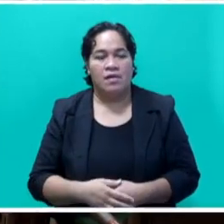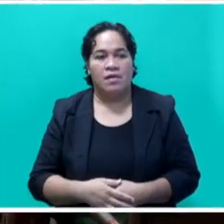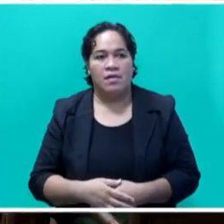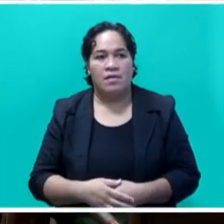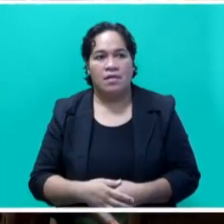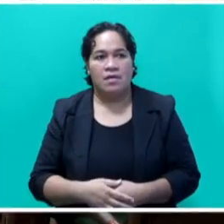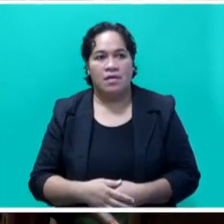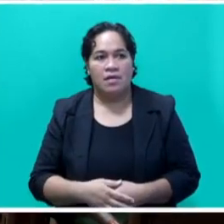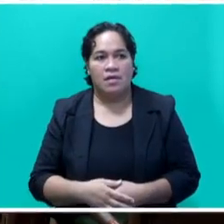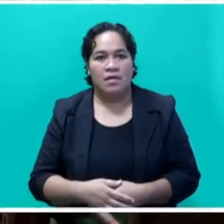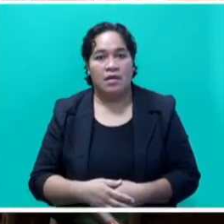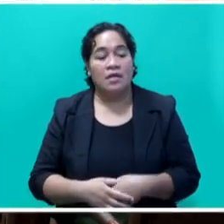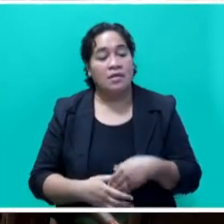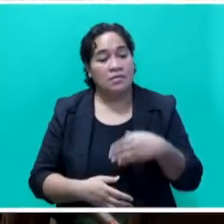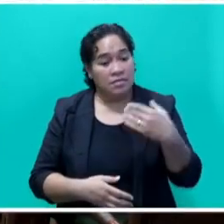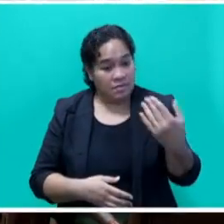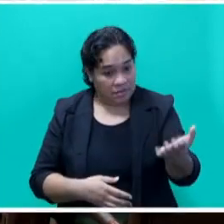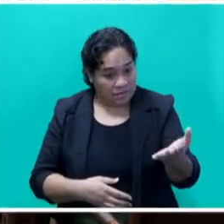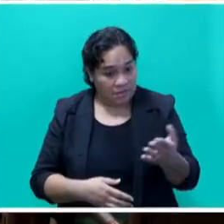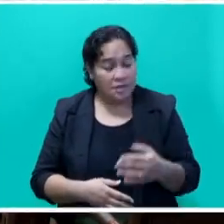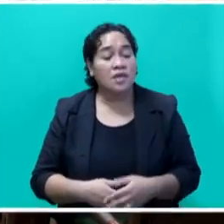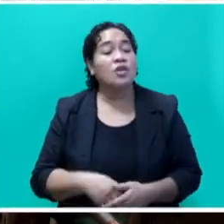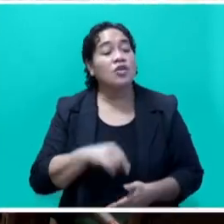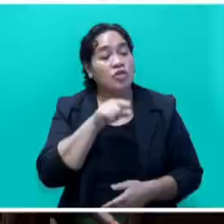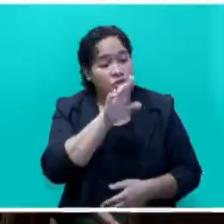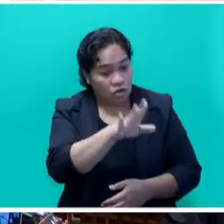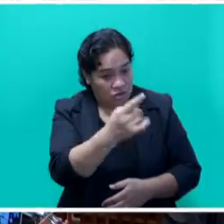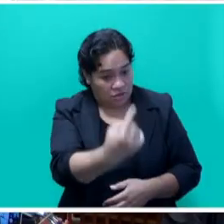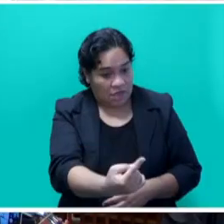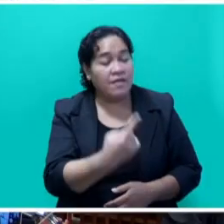the very person we're talking about. So,